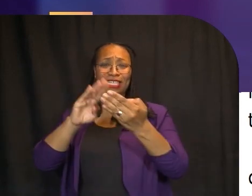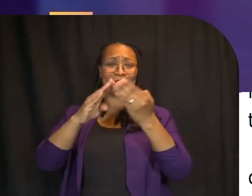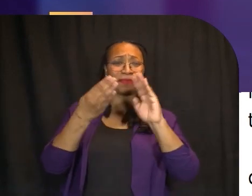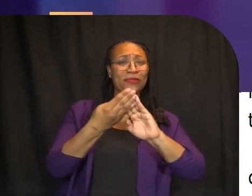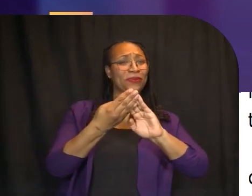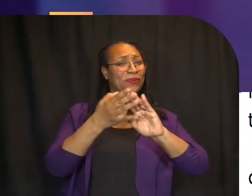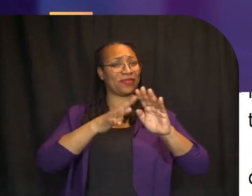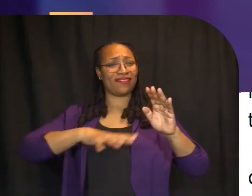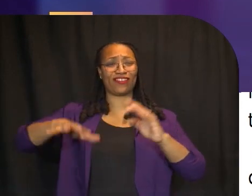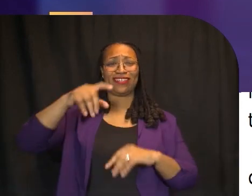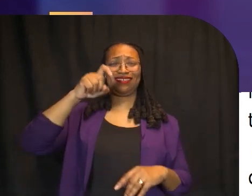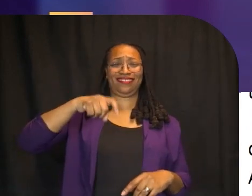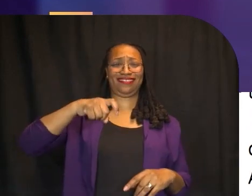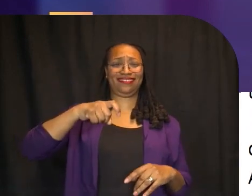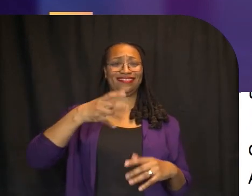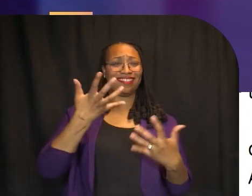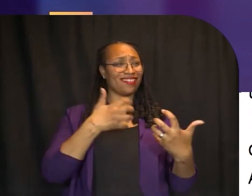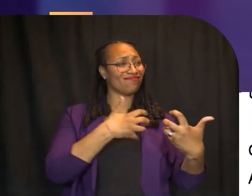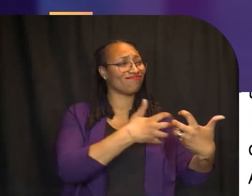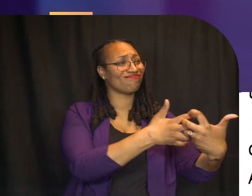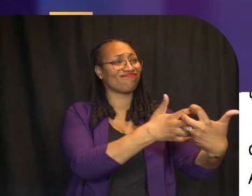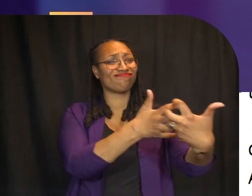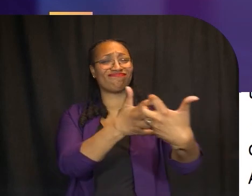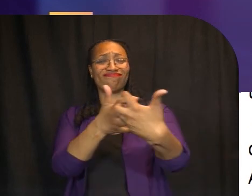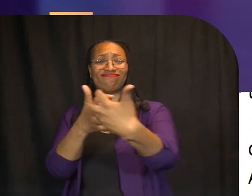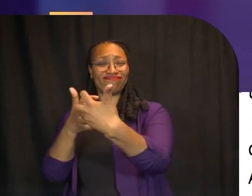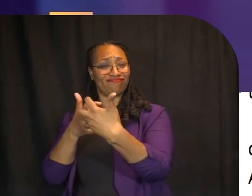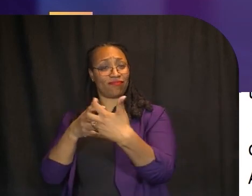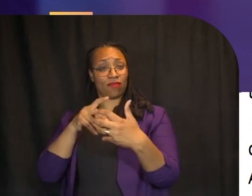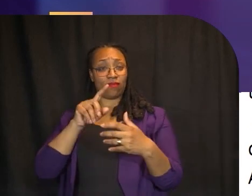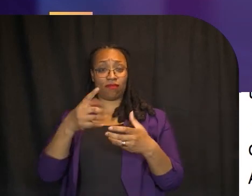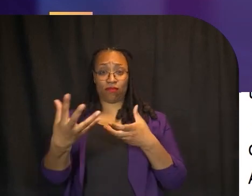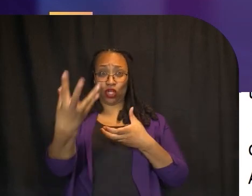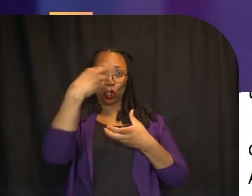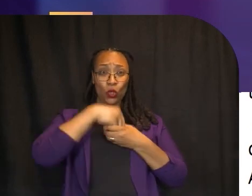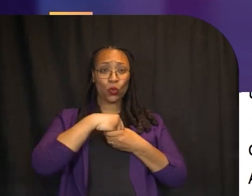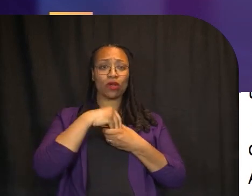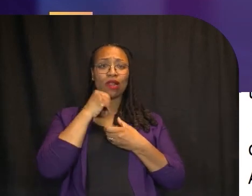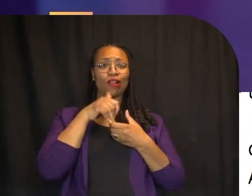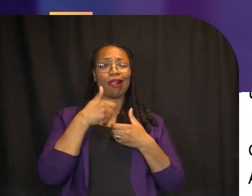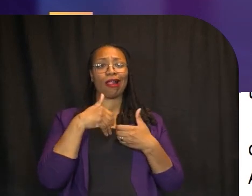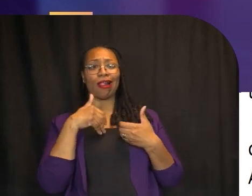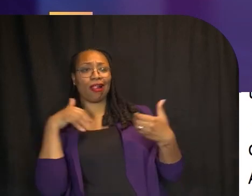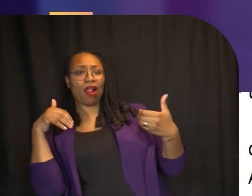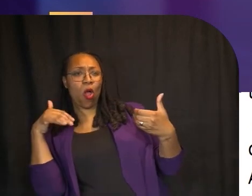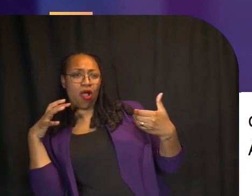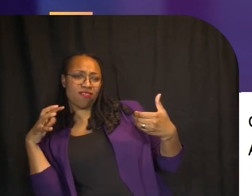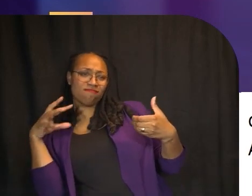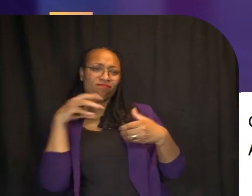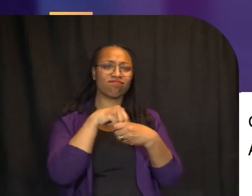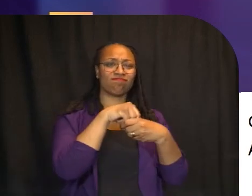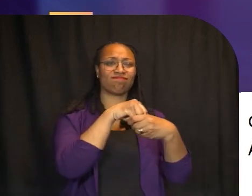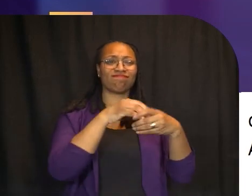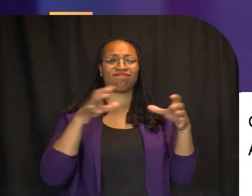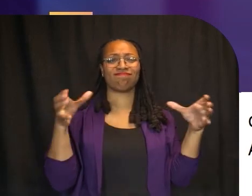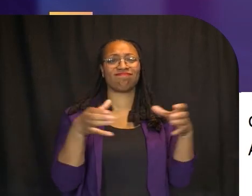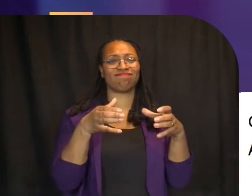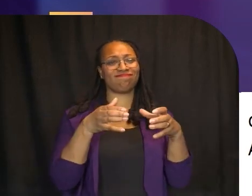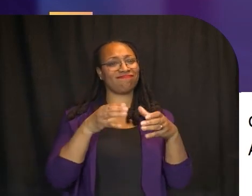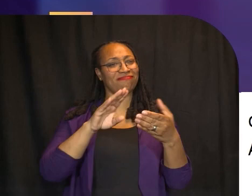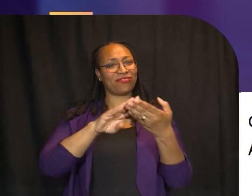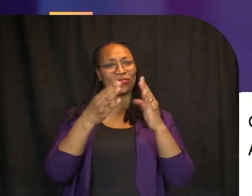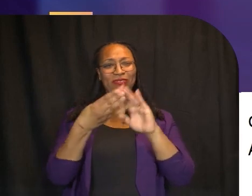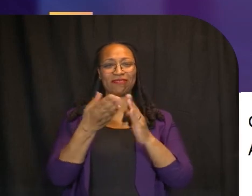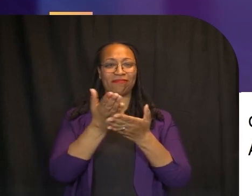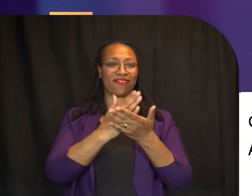American dream, but that we are at the very heart of it. You'll see me again later in the program, but for now, I leave you with one